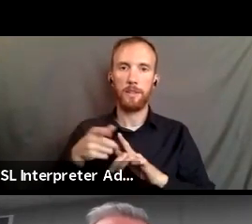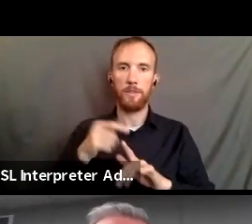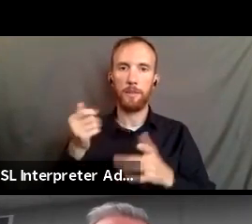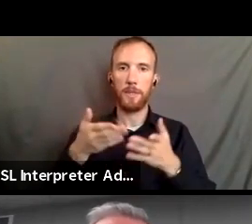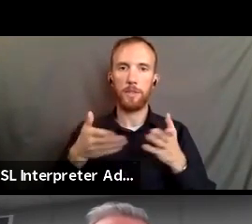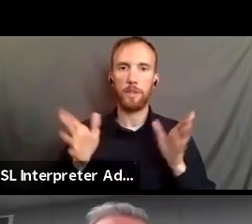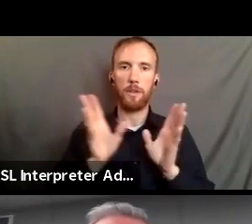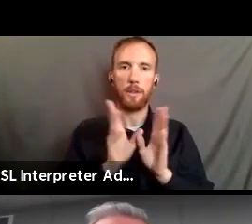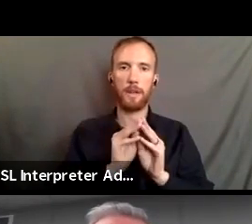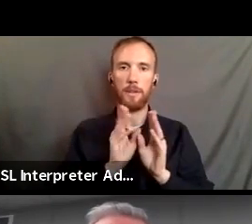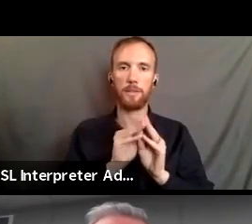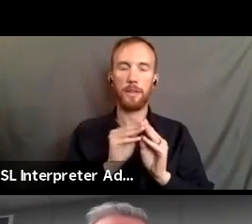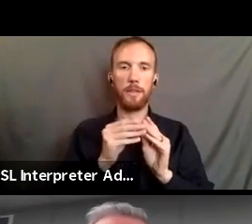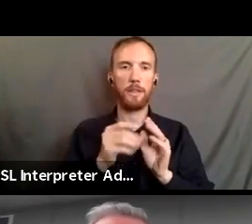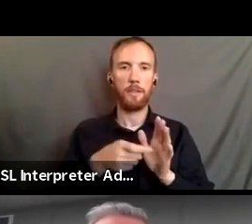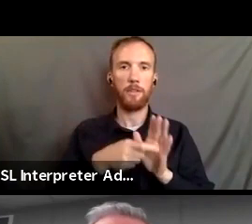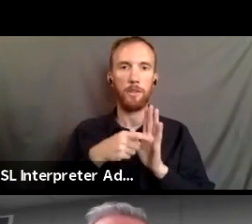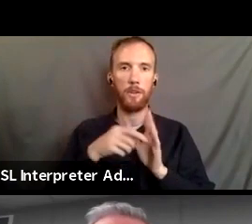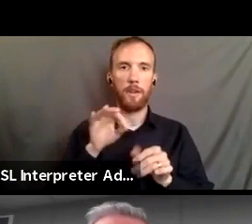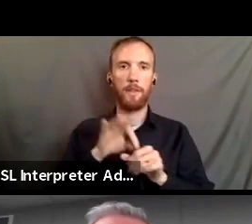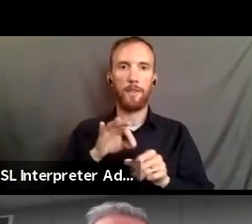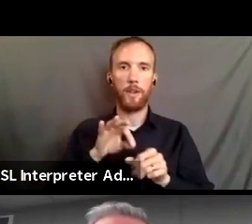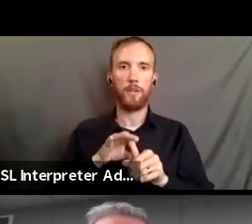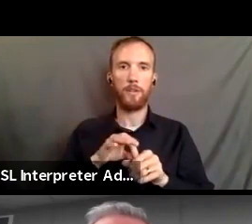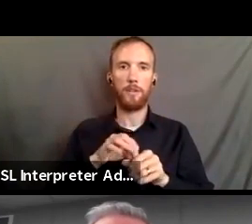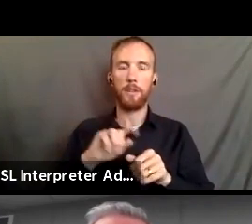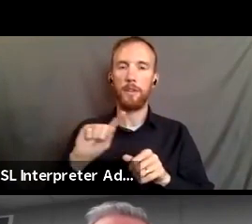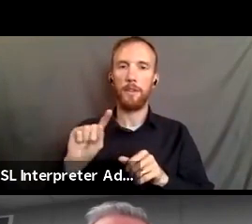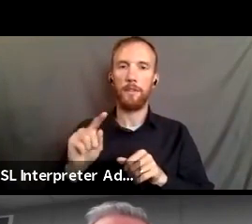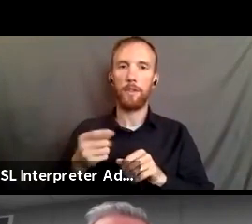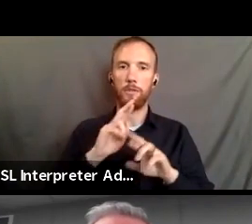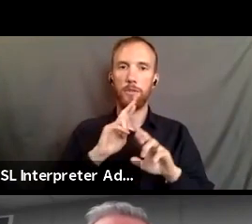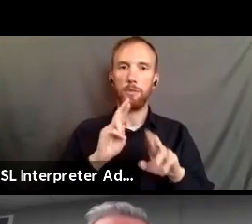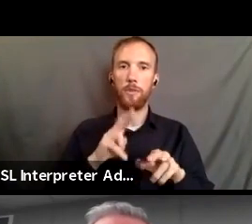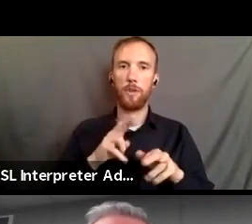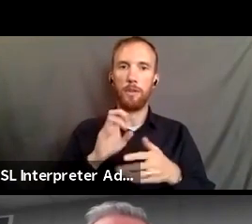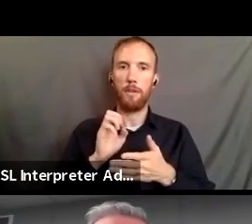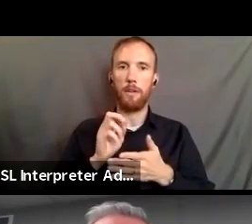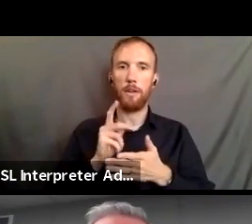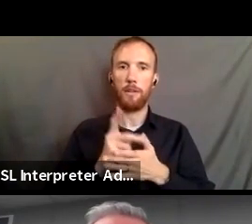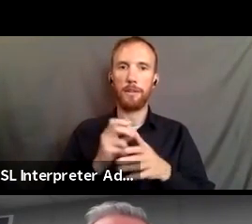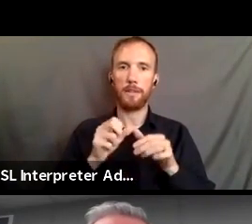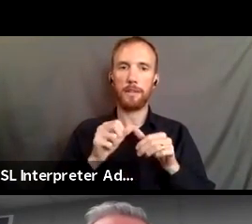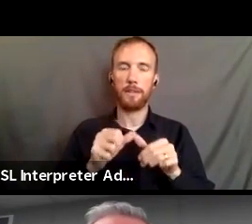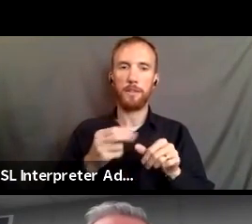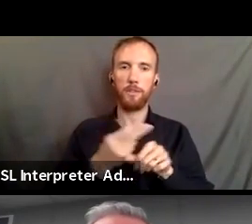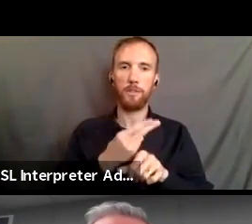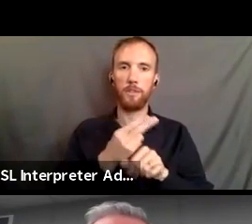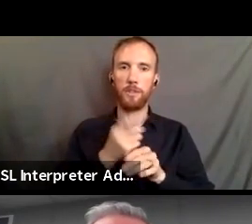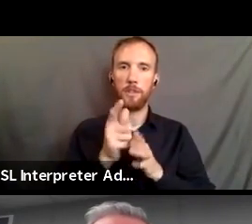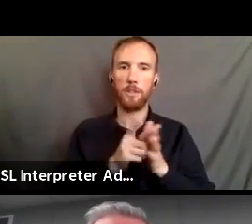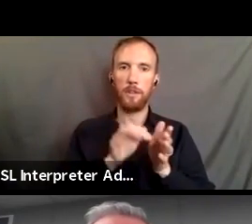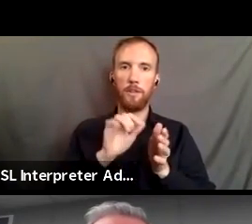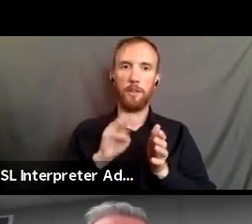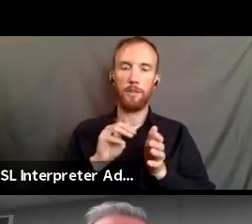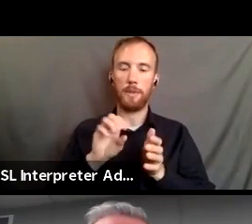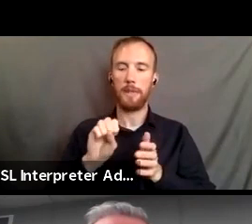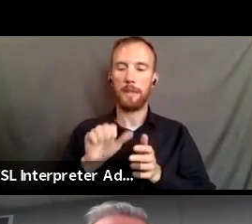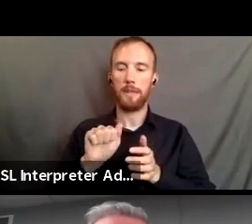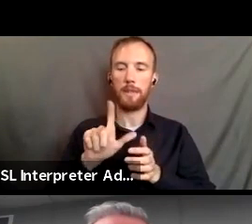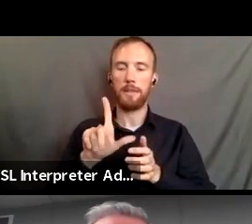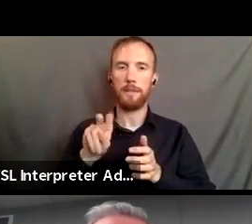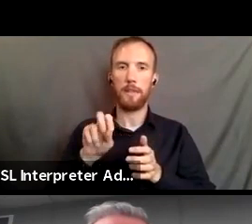do require a vote the first report is to authorize continued retention of the law firm salvatore prescott porter and